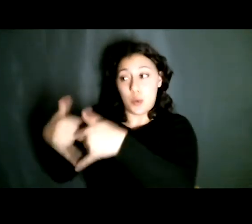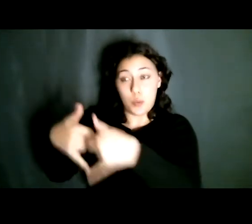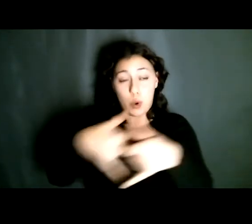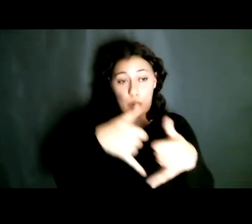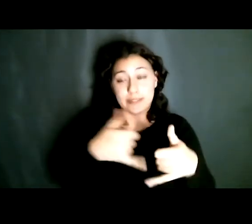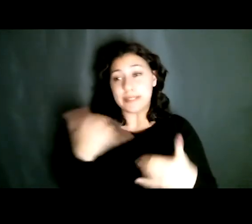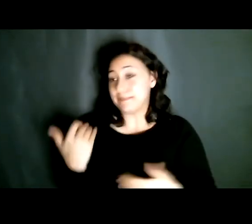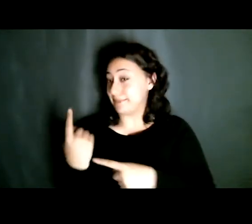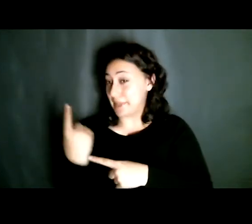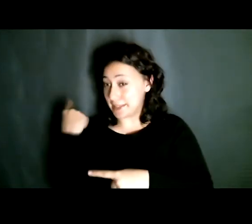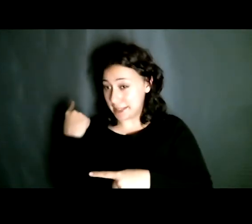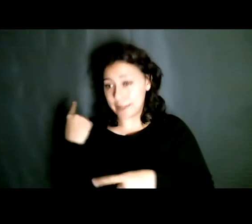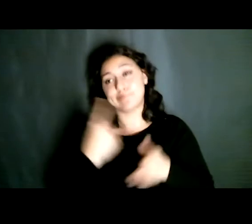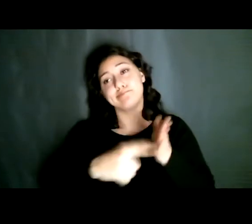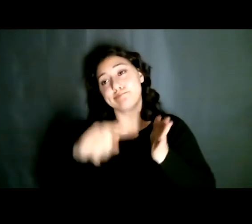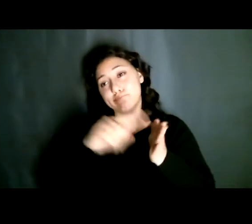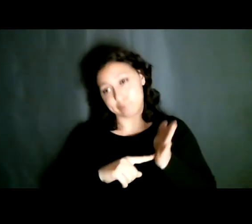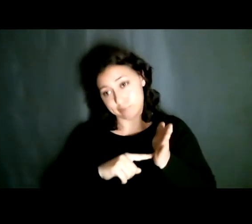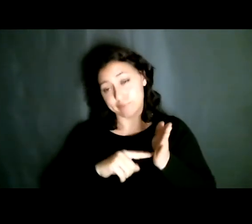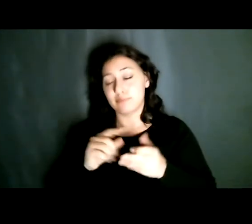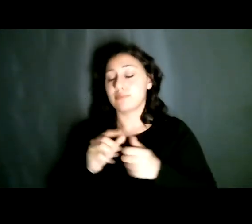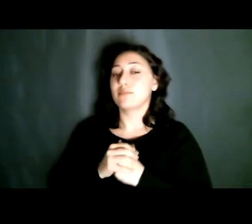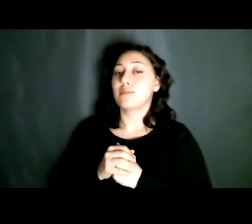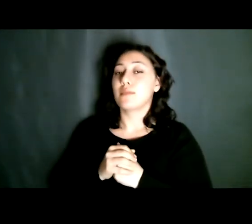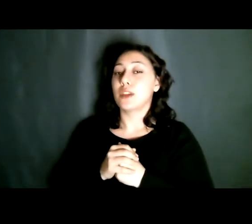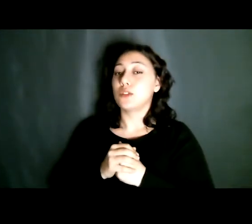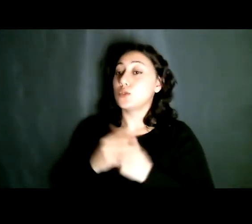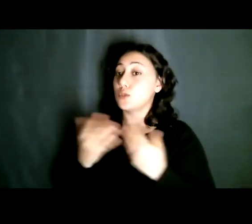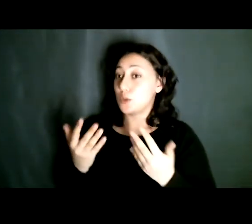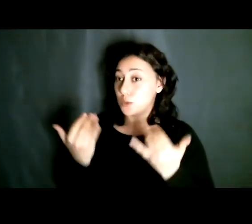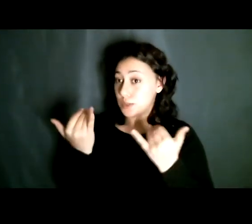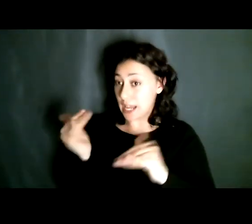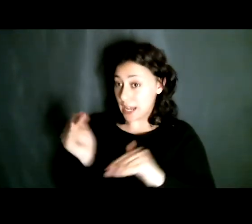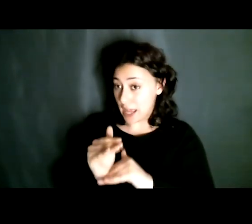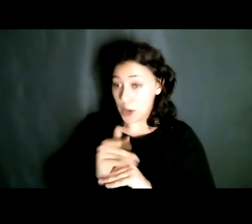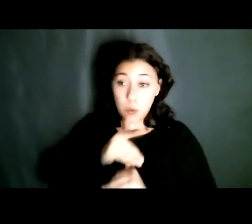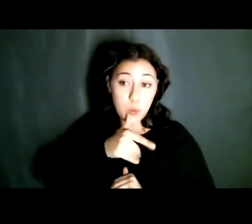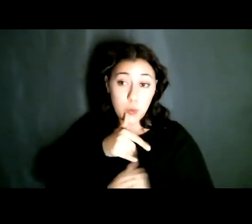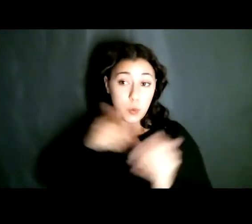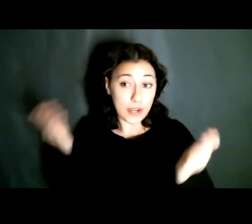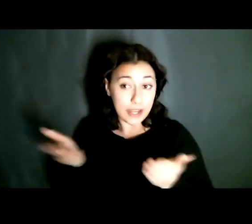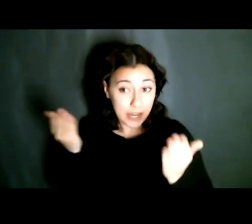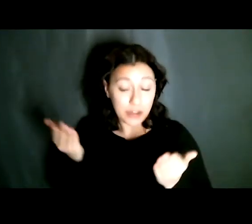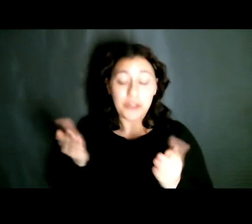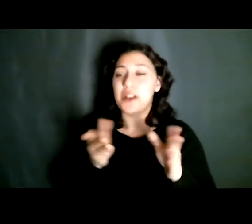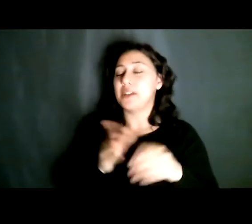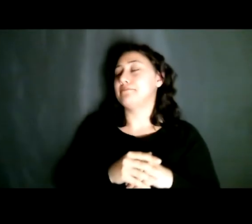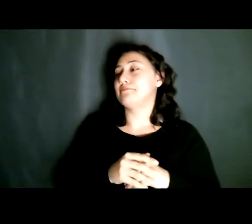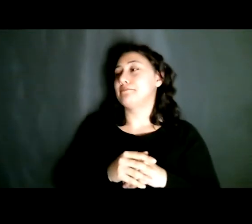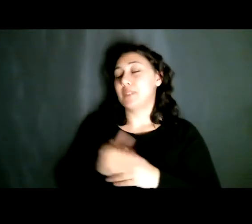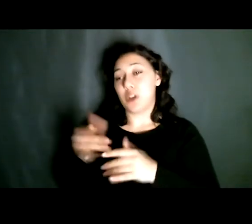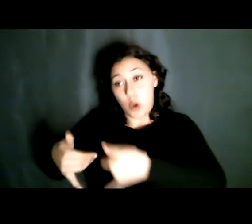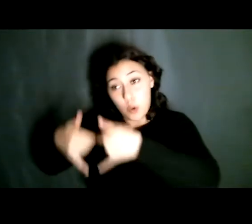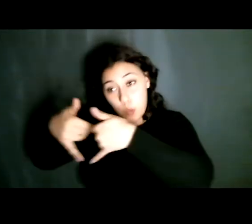to be joined not only by the awardees and their students, but also by friends and family from around the